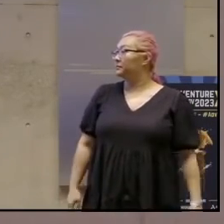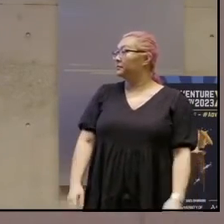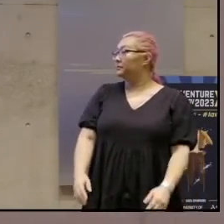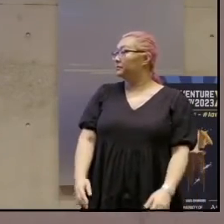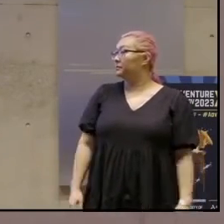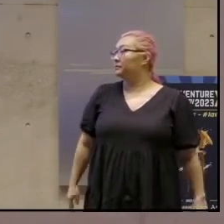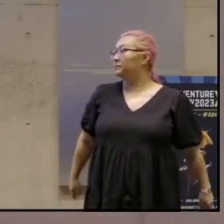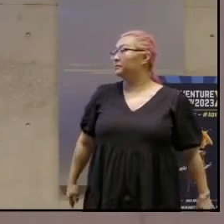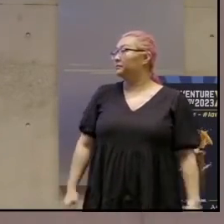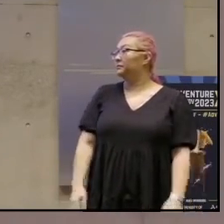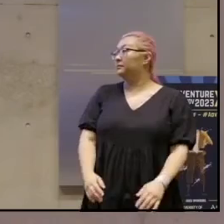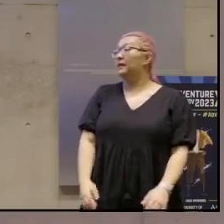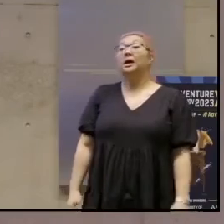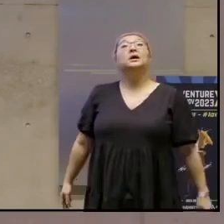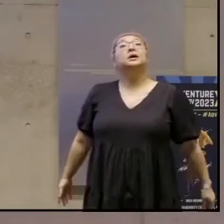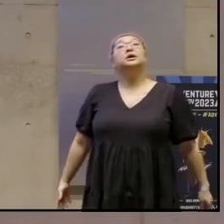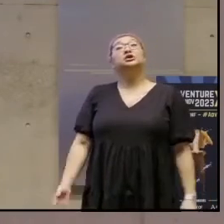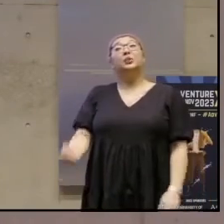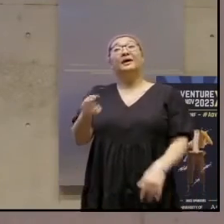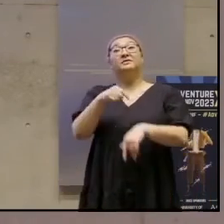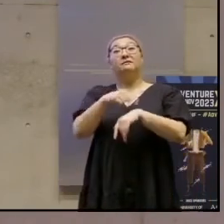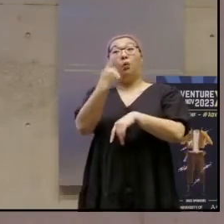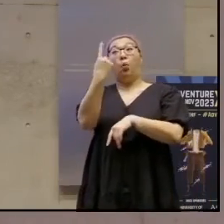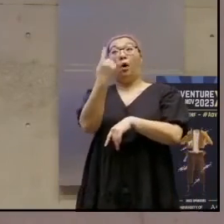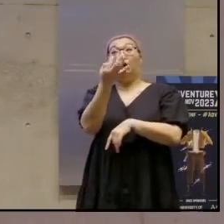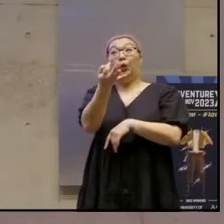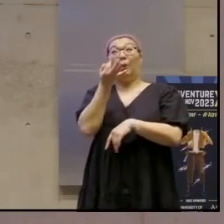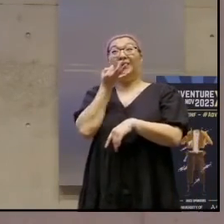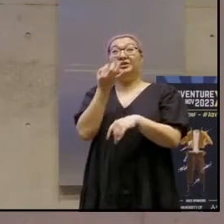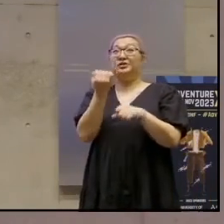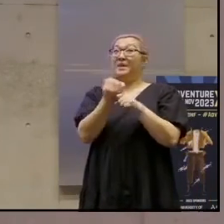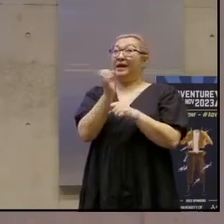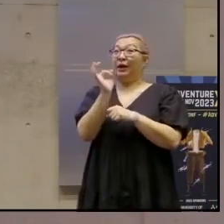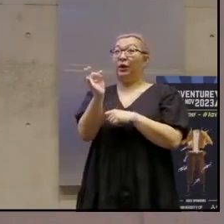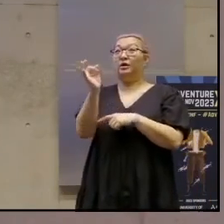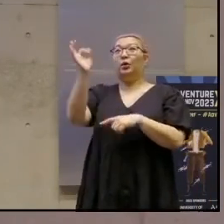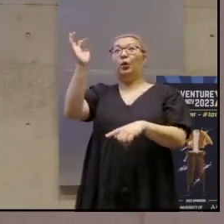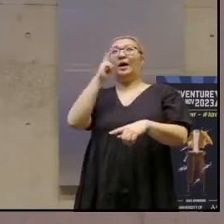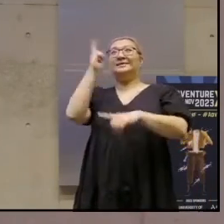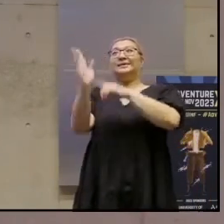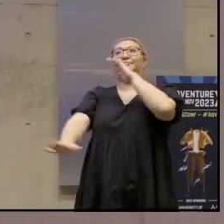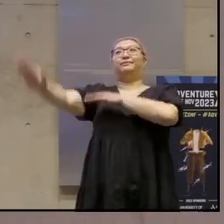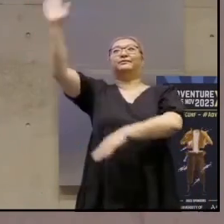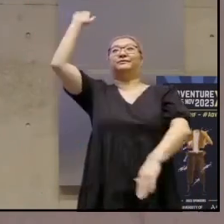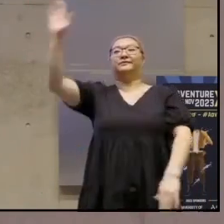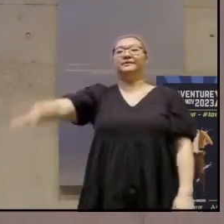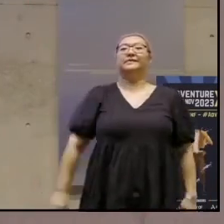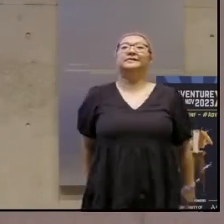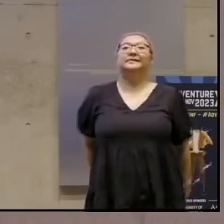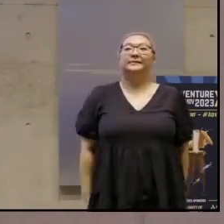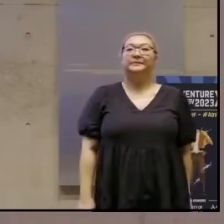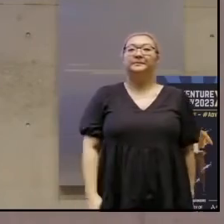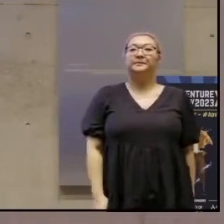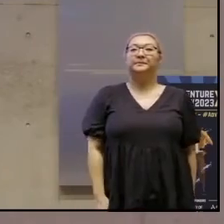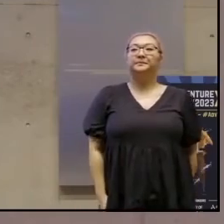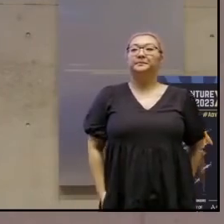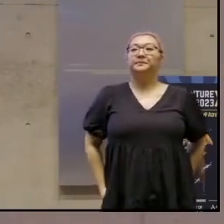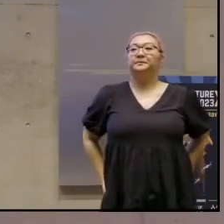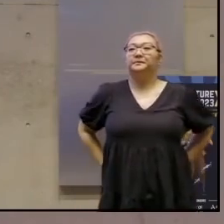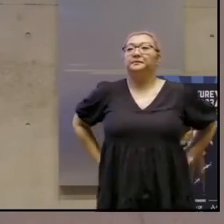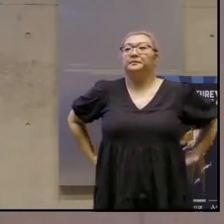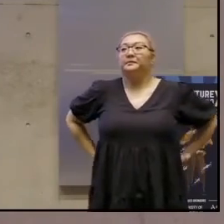Sure, yeah, whatever. Yeah, please. We've got time for one question, so make it a good one. I see your hand. Okay. There's a lot of pressure on you now, I'm